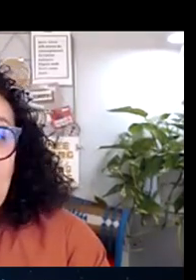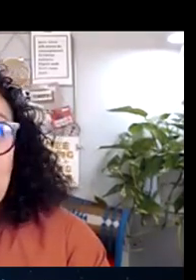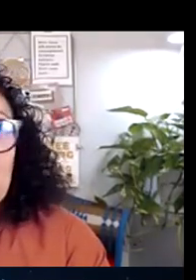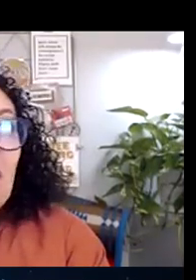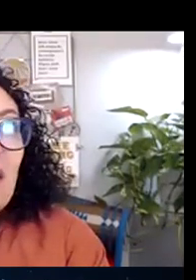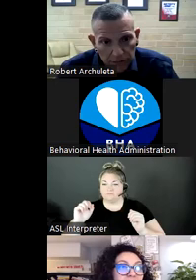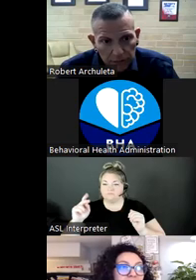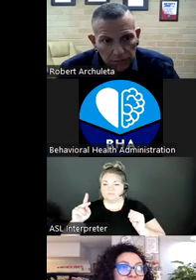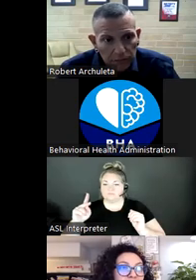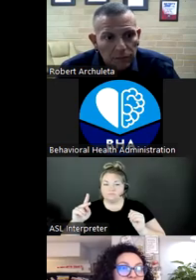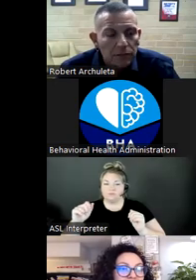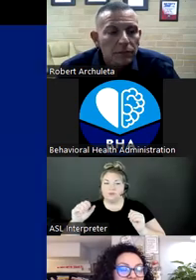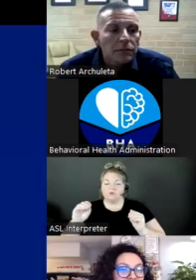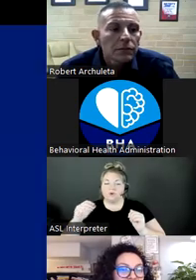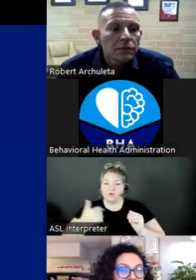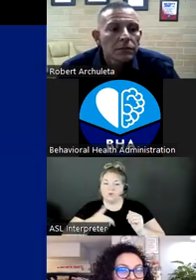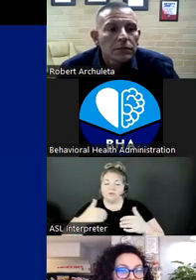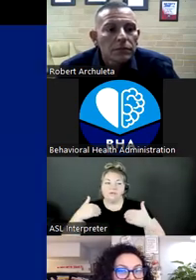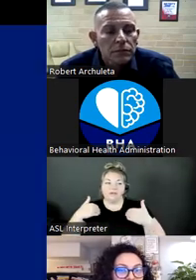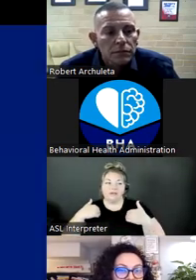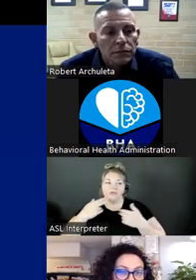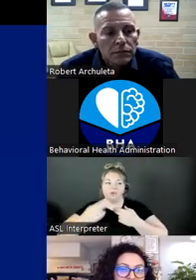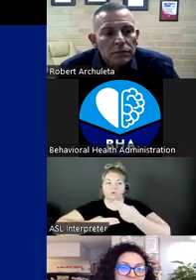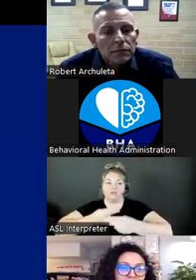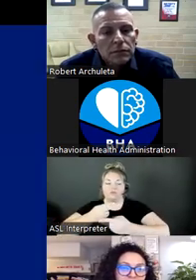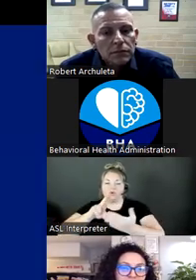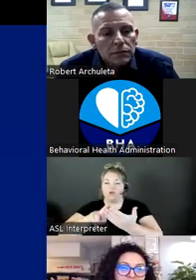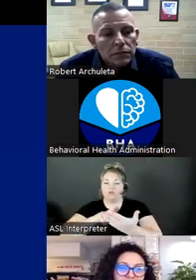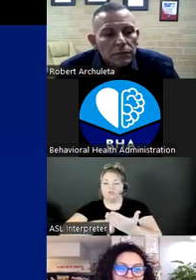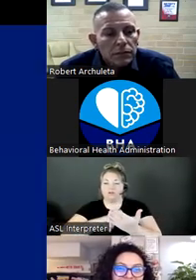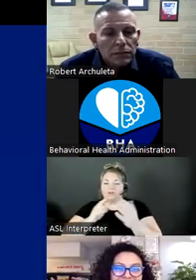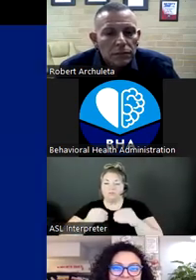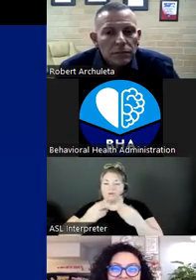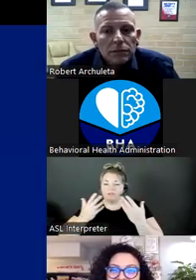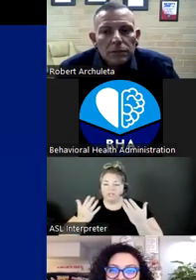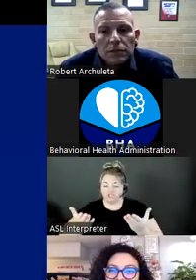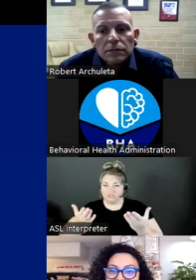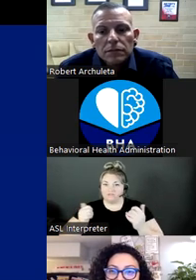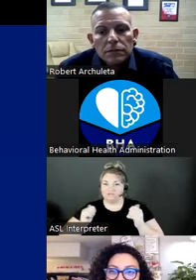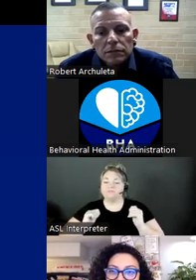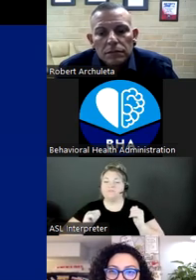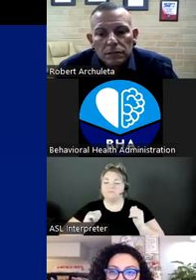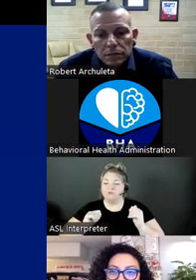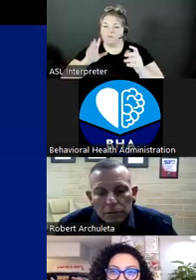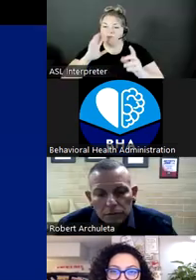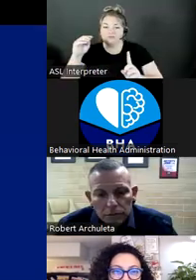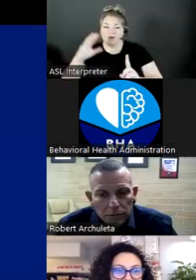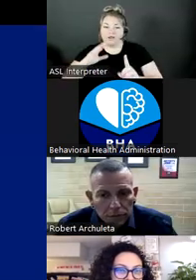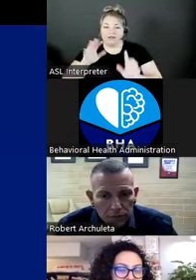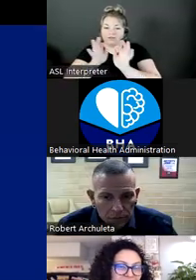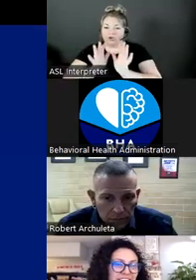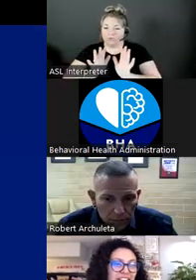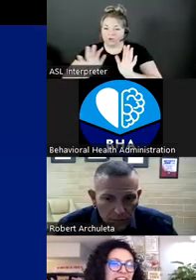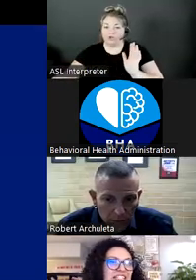Okay, so we have universal contracting provisions. Let me spotlight my